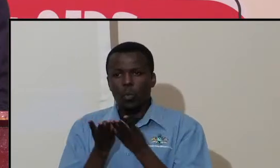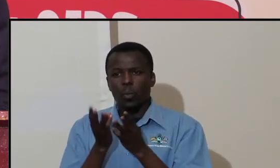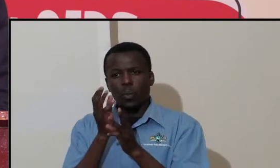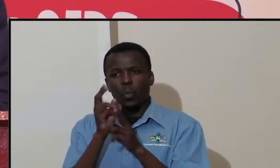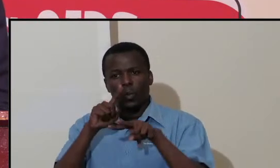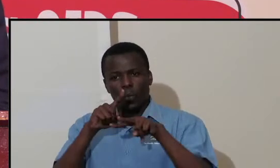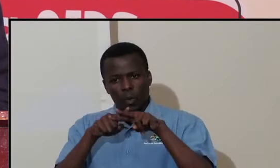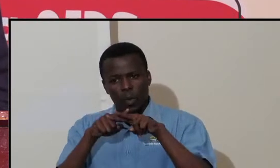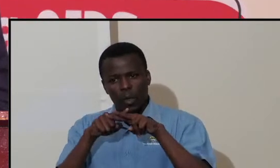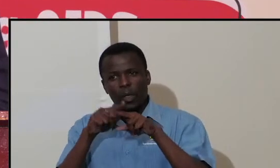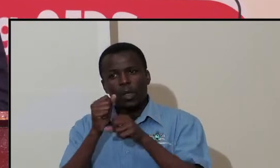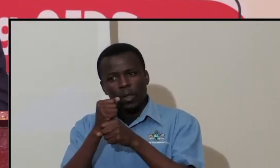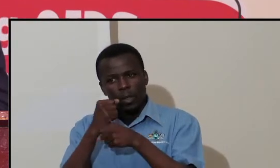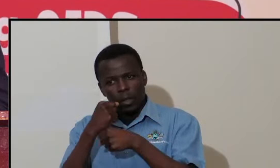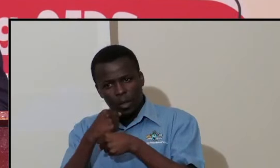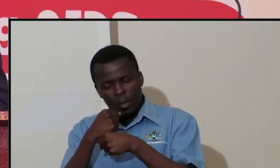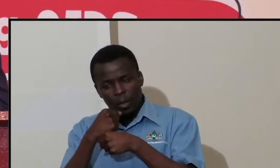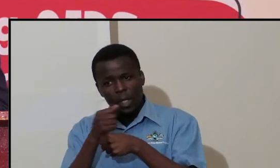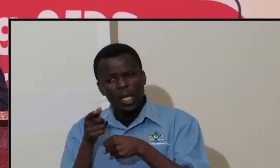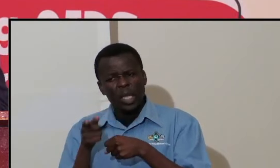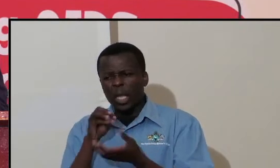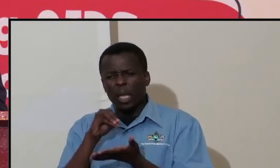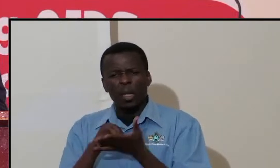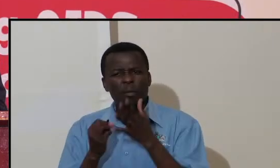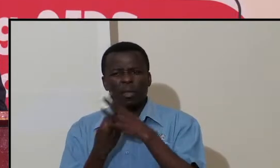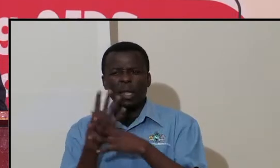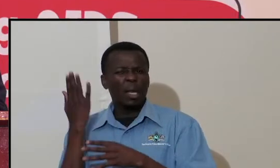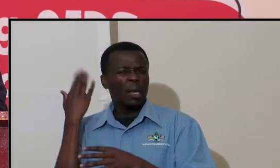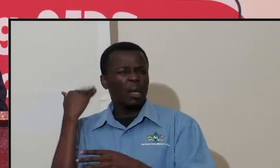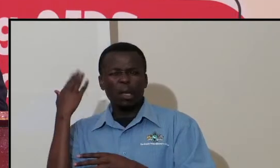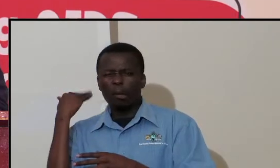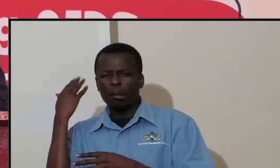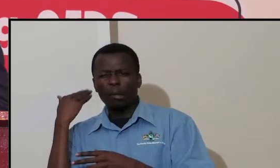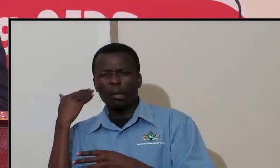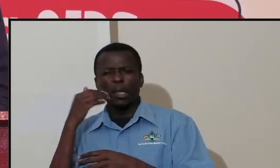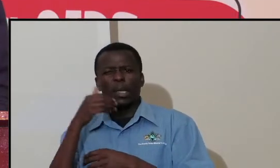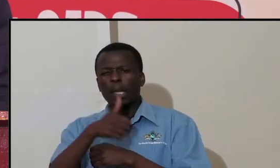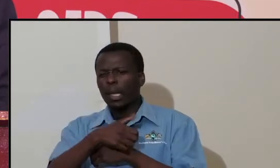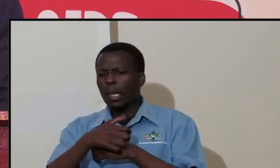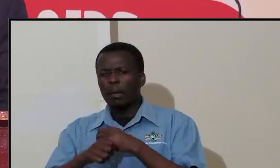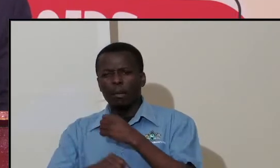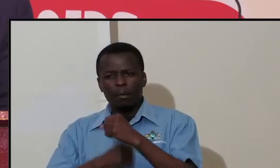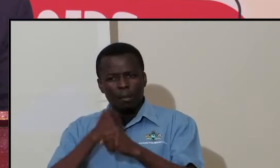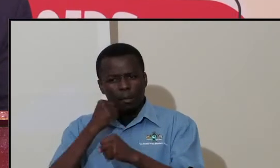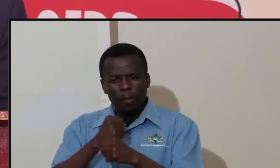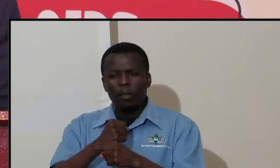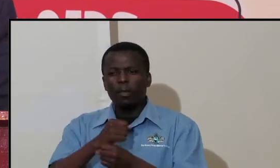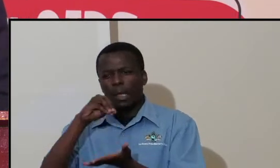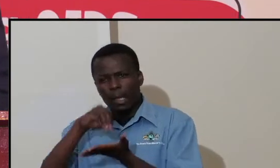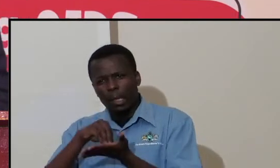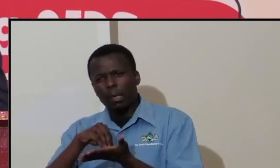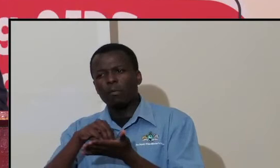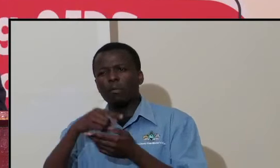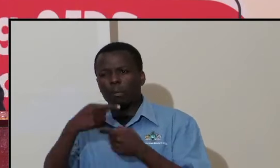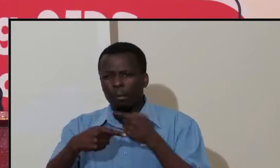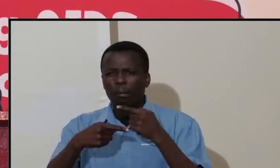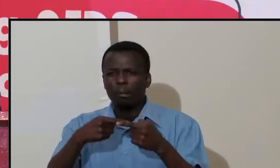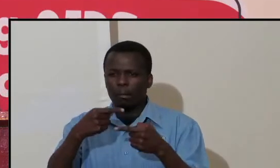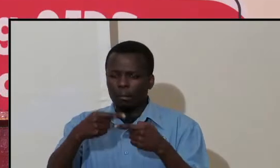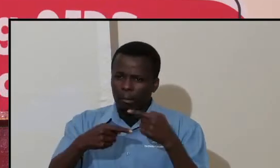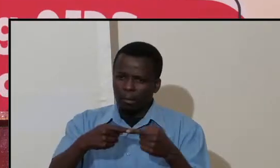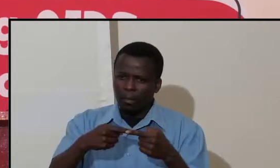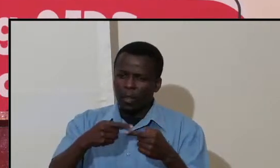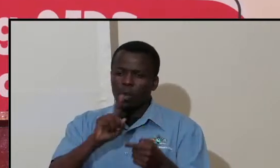held for many years annually, and it provides a unique opportunity where the